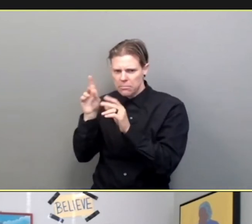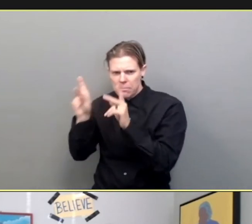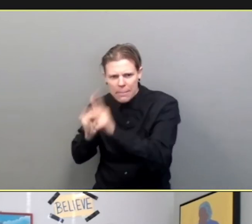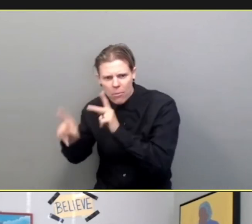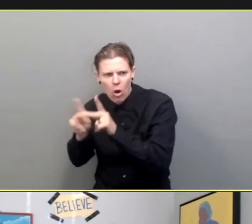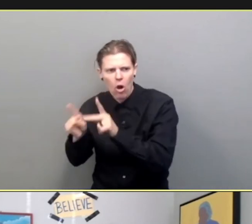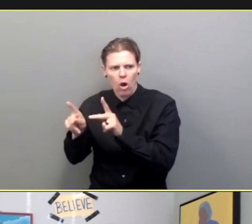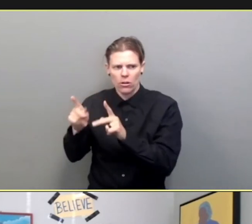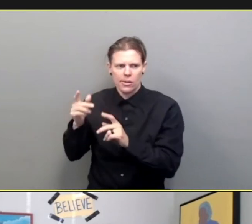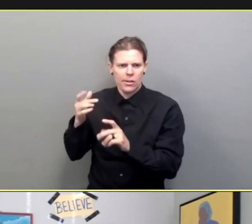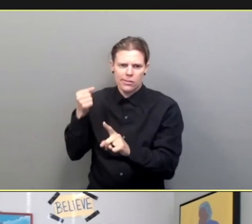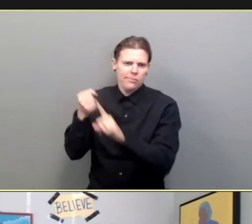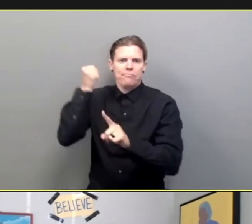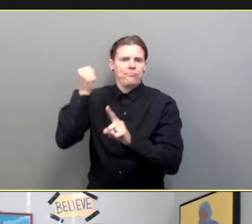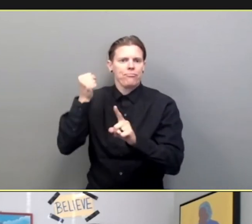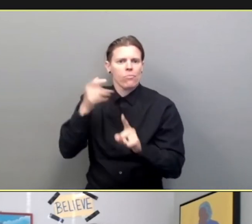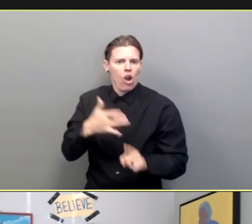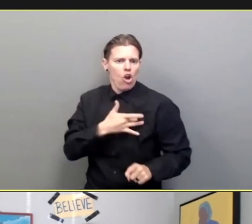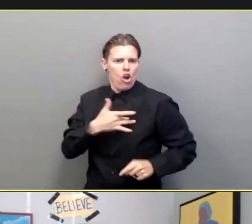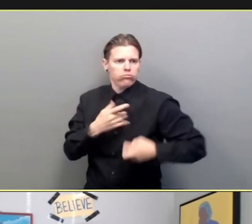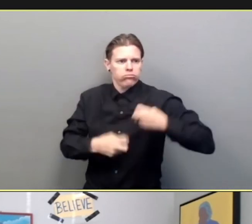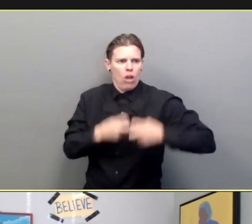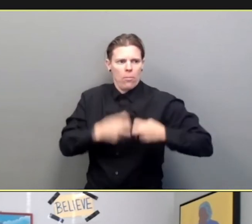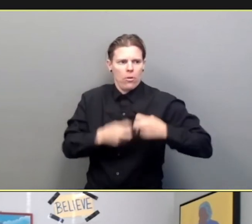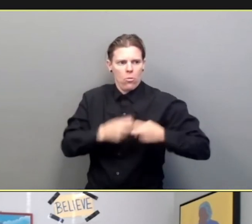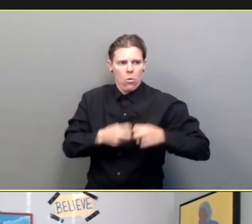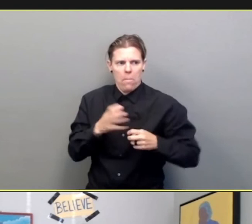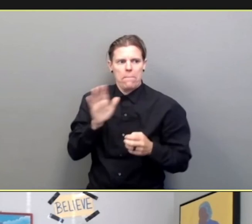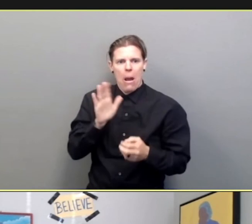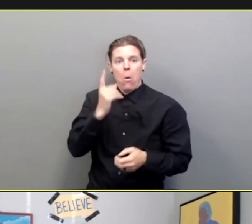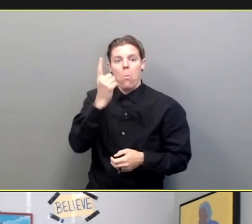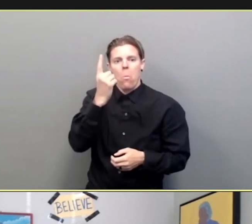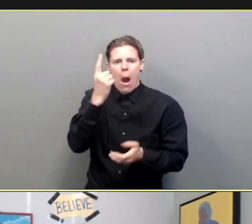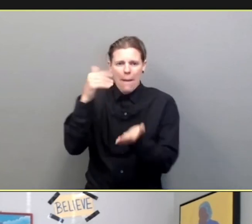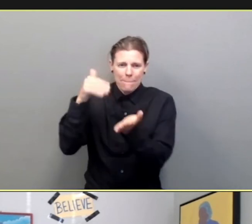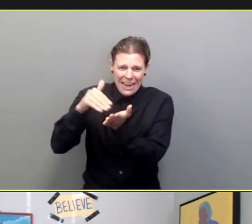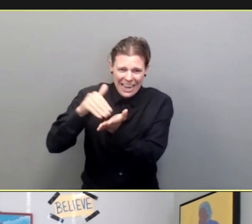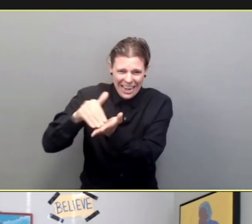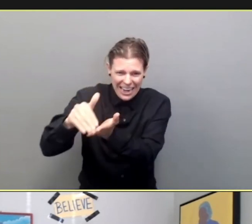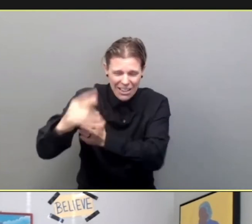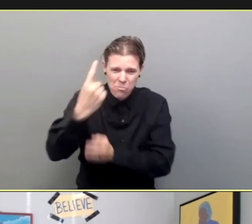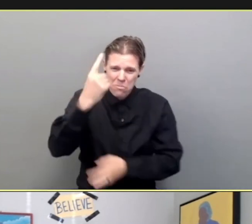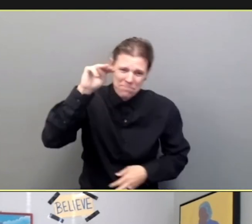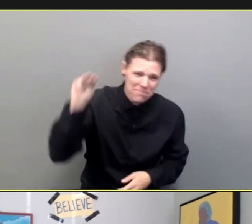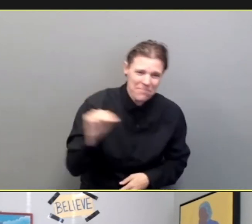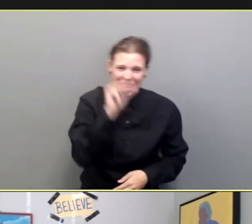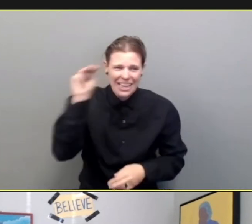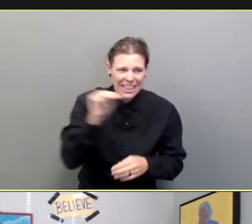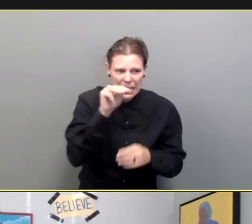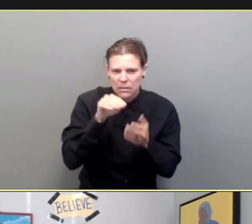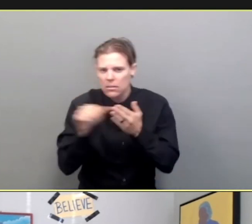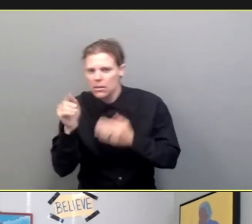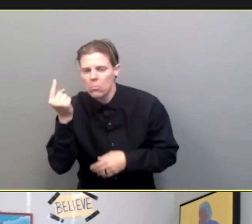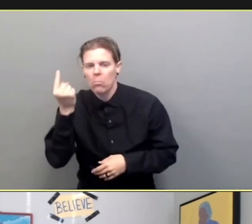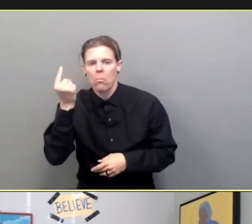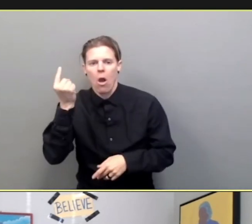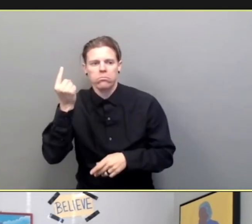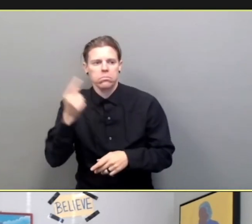of mRNA vaccine administered. There's specific numbers that I would share if I could find